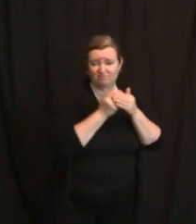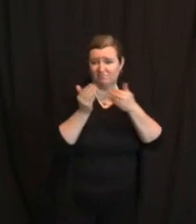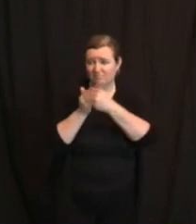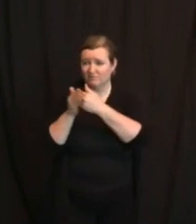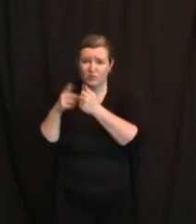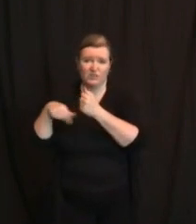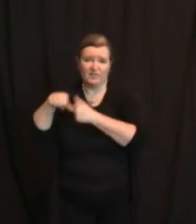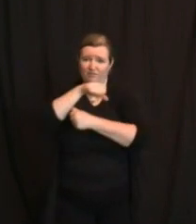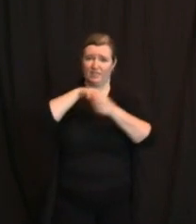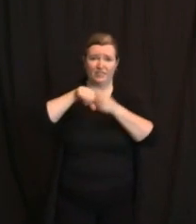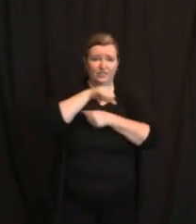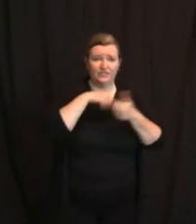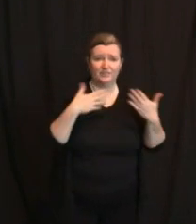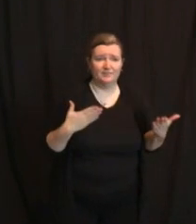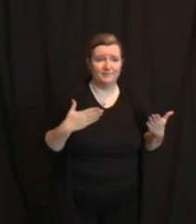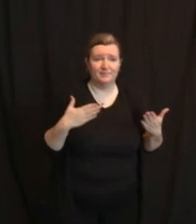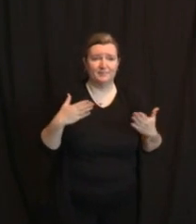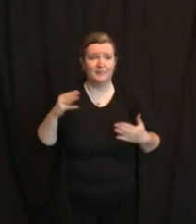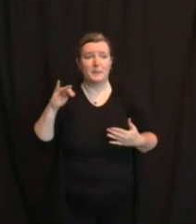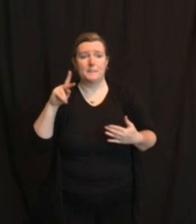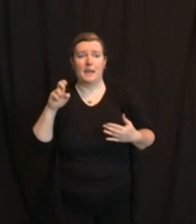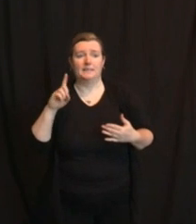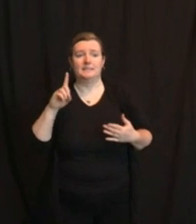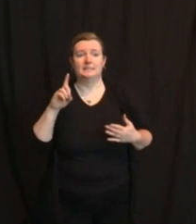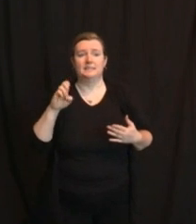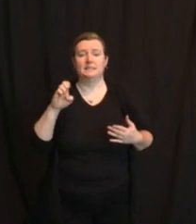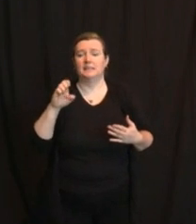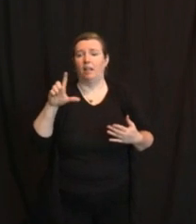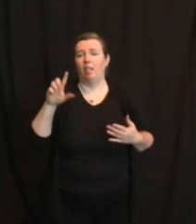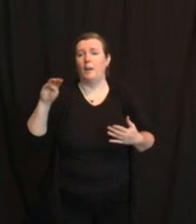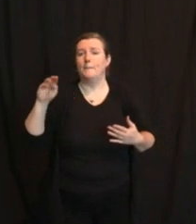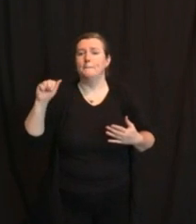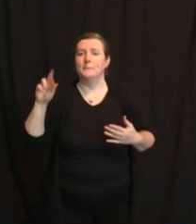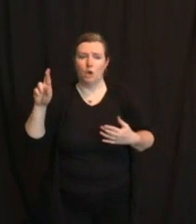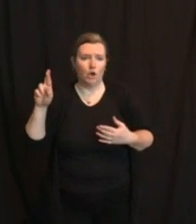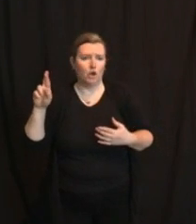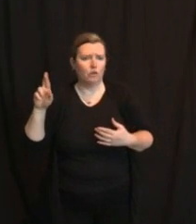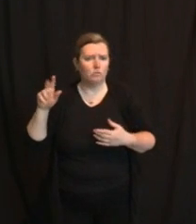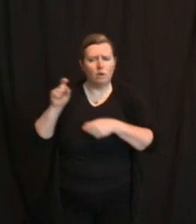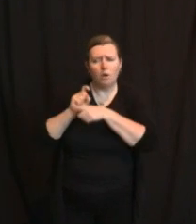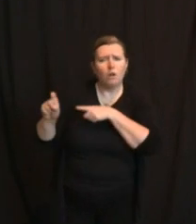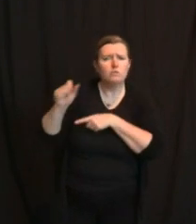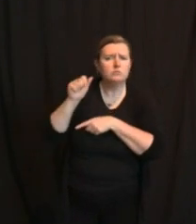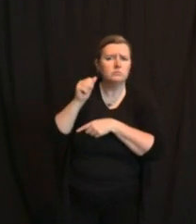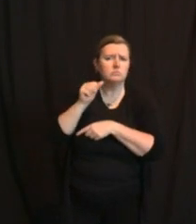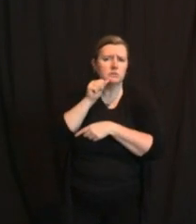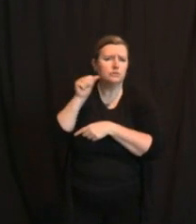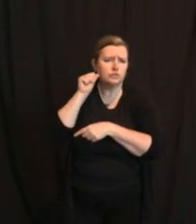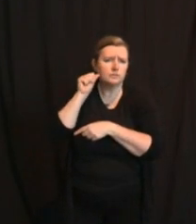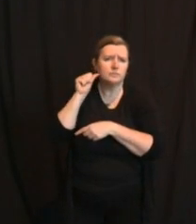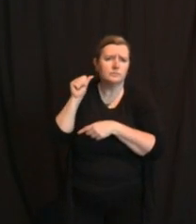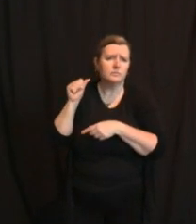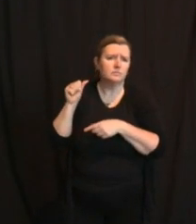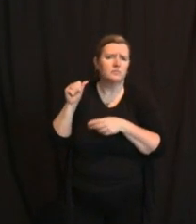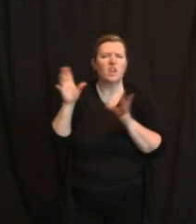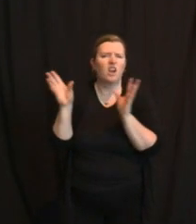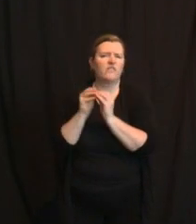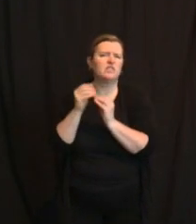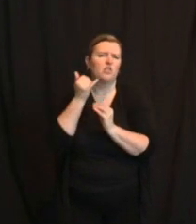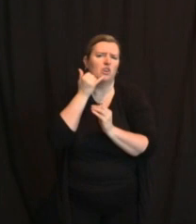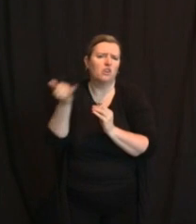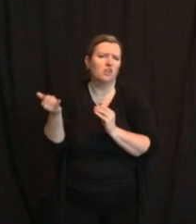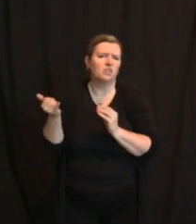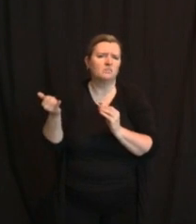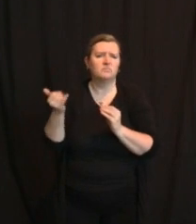Delamater organized the other day, and Pat, I know you'll be all over this with your colleagues, as well as local and